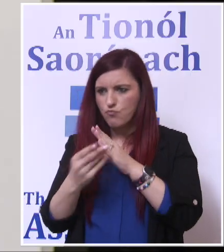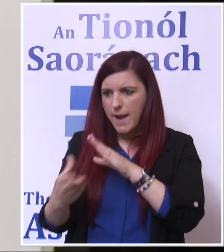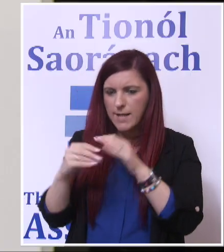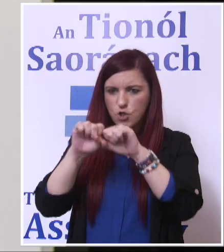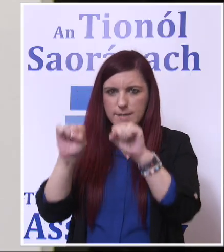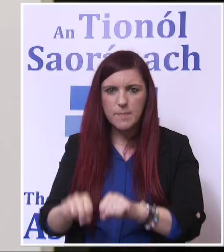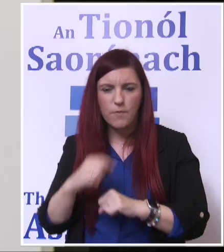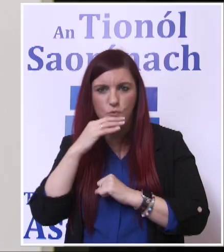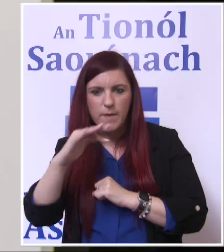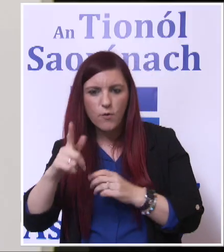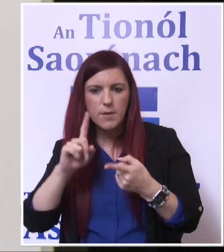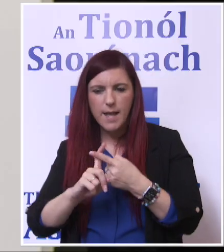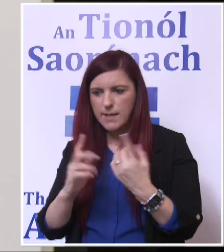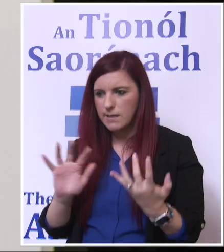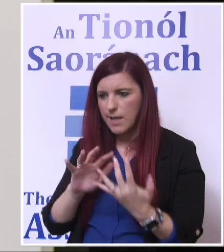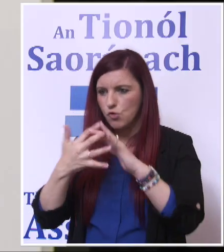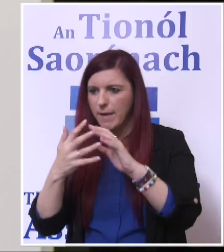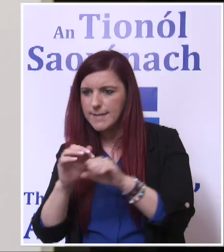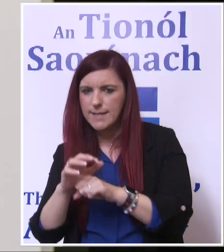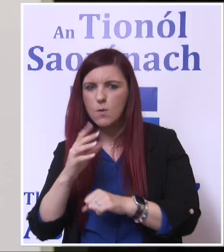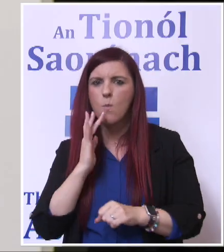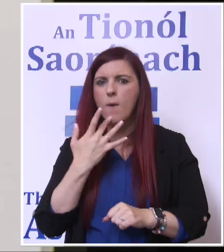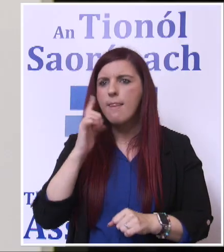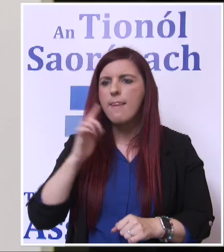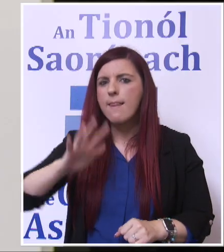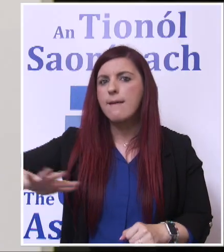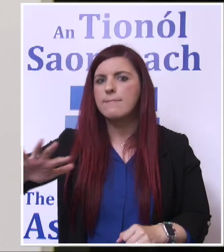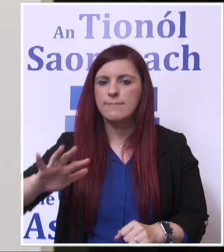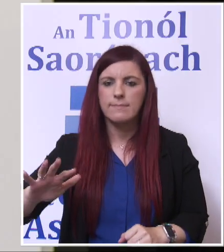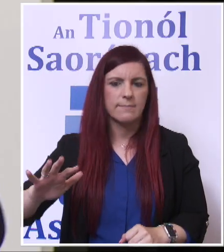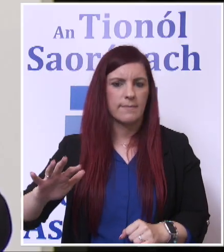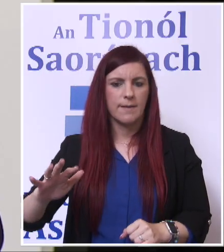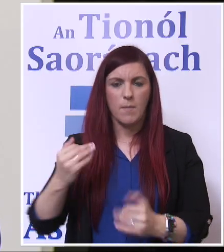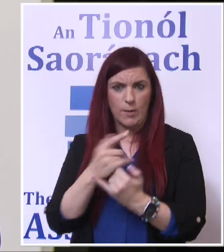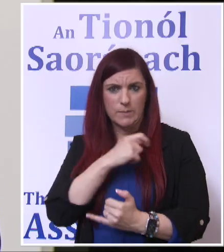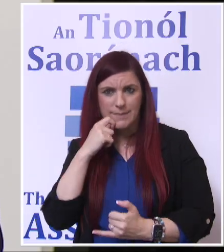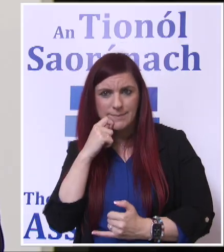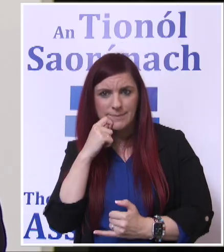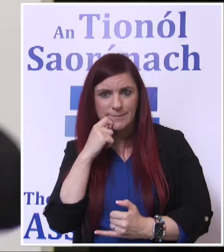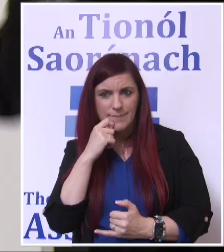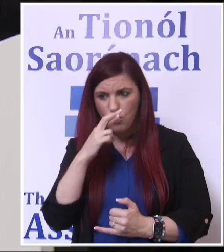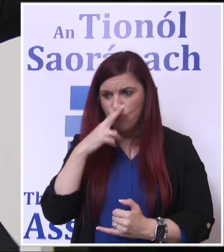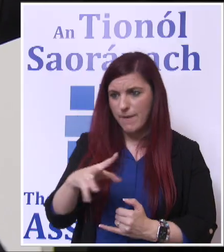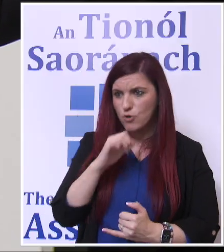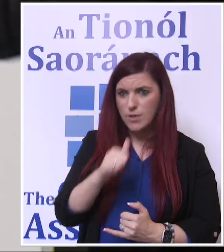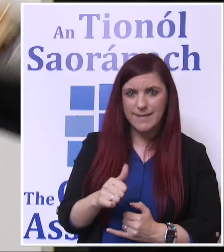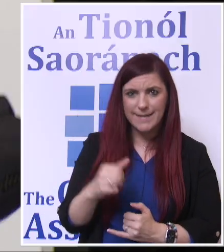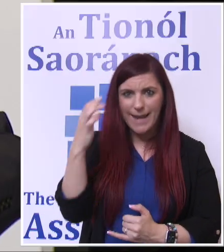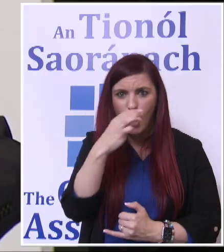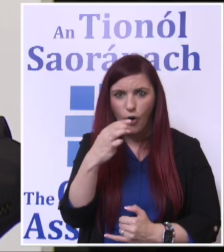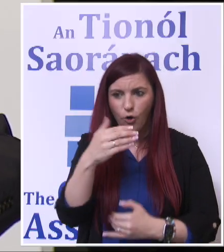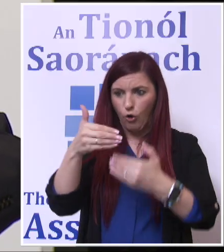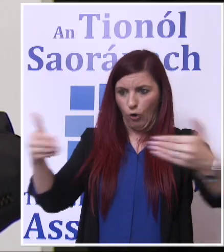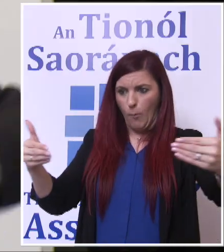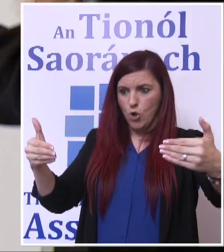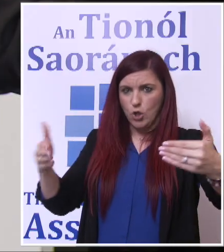likes, integrated wetlands. We can't work alone on that because, as Lettie has said, the dodder doesn't care if it's in that part of the county or